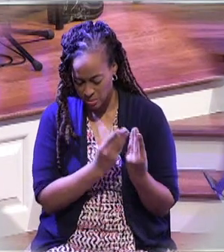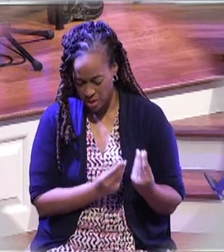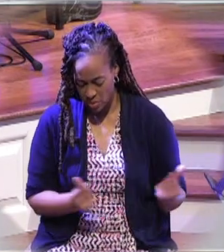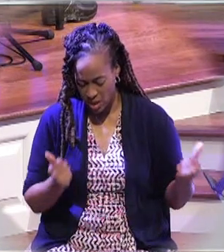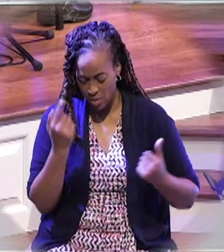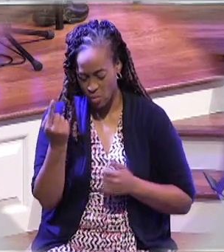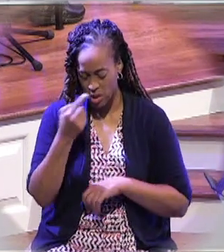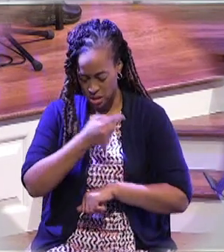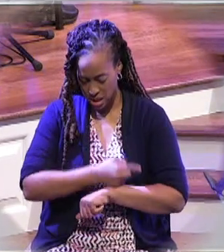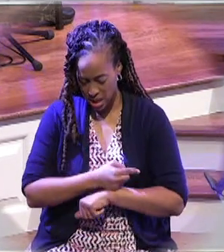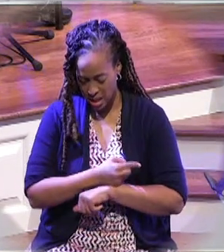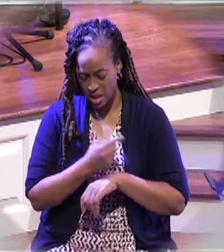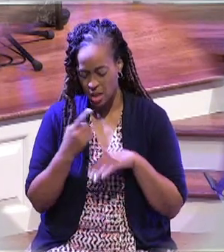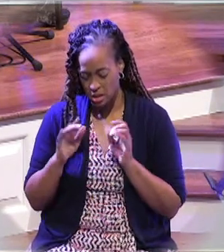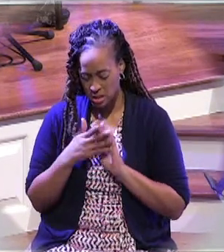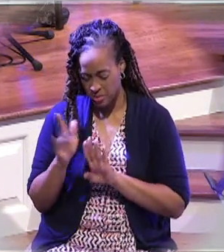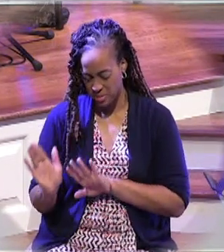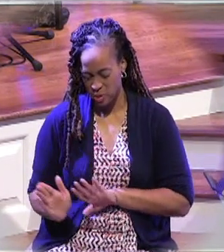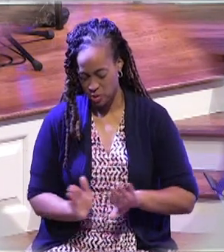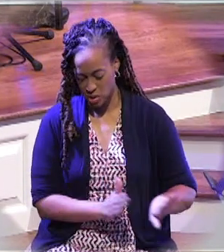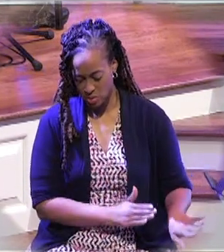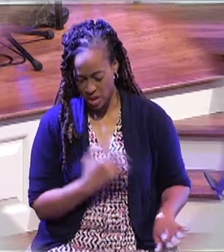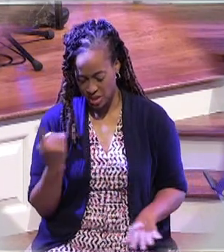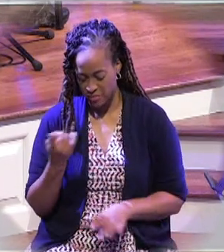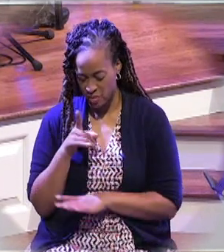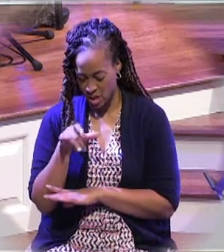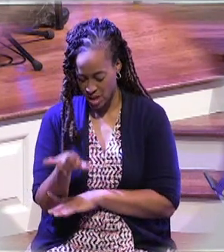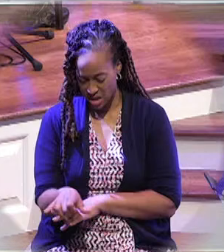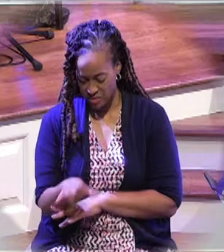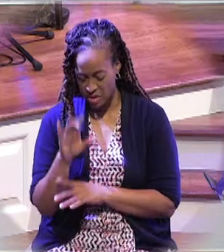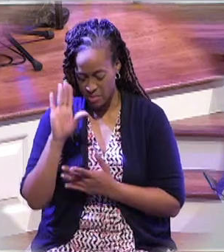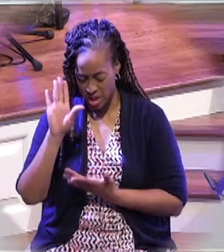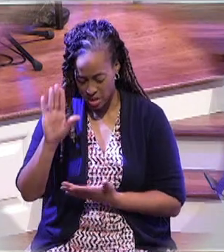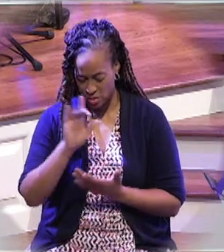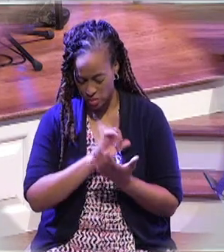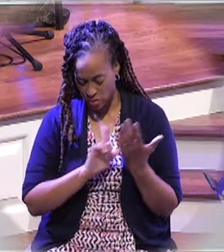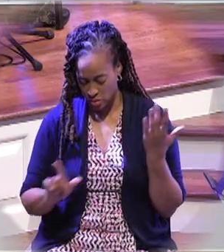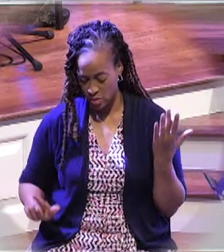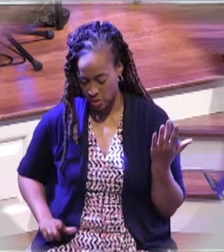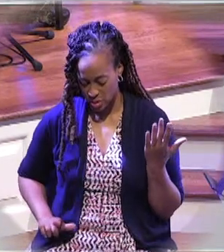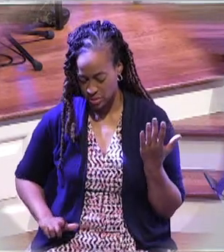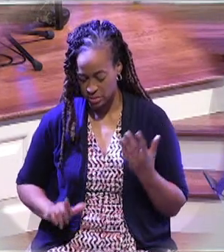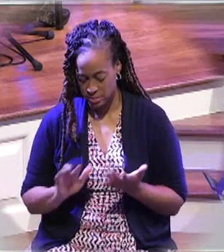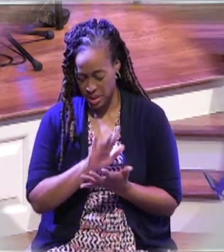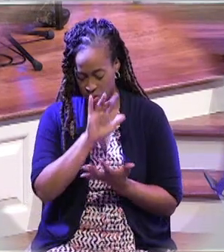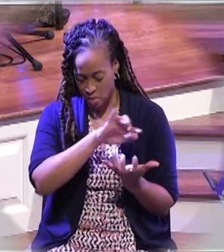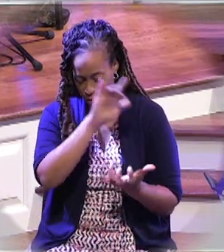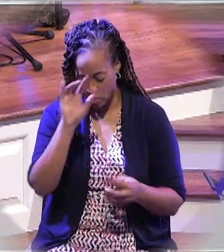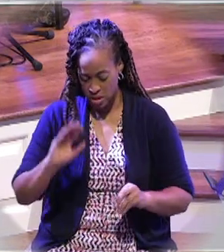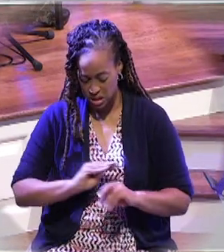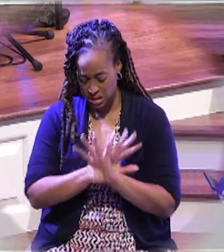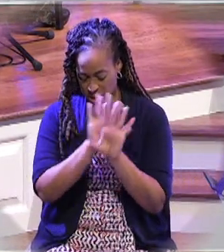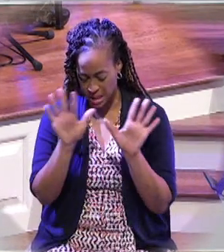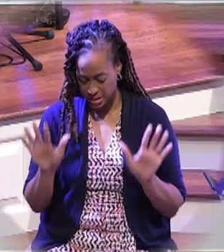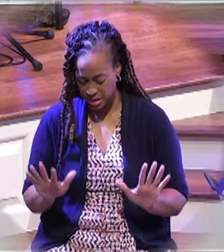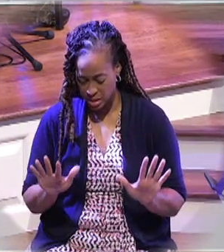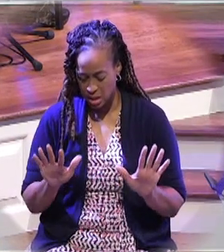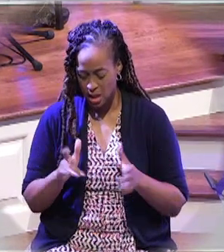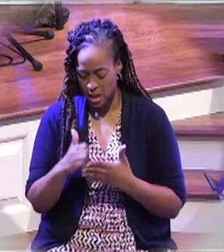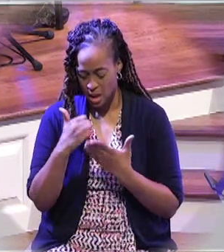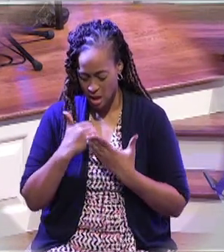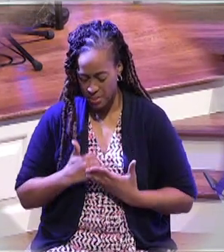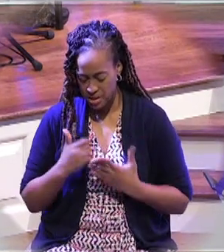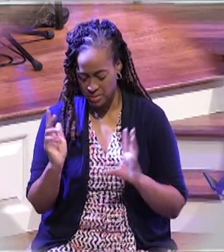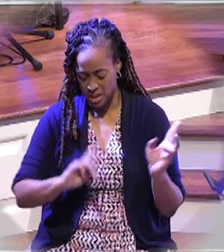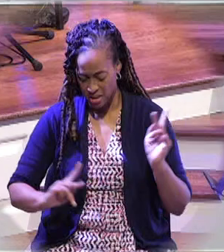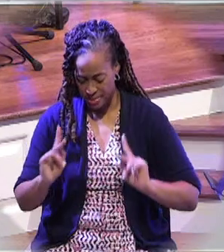one day to be pushed away forever by your glorious light. Lord, help us to be a